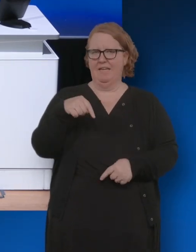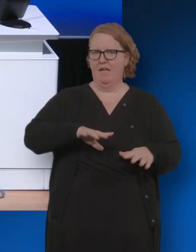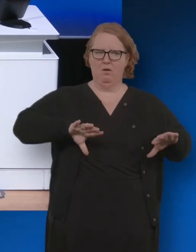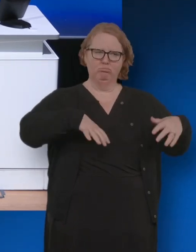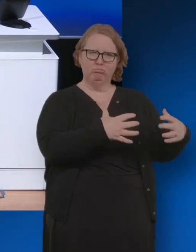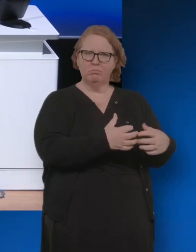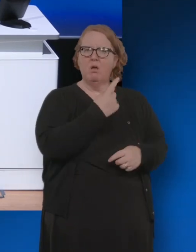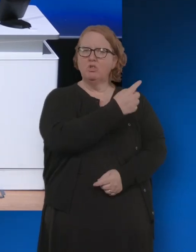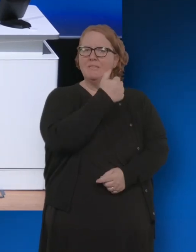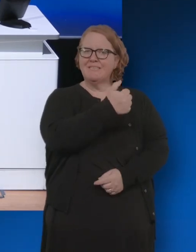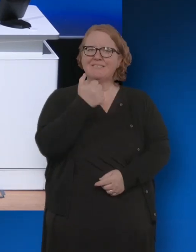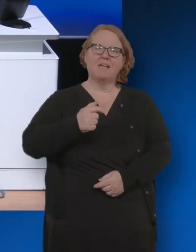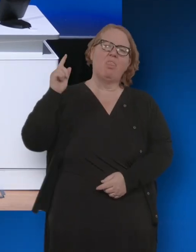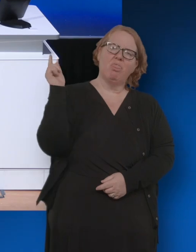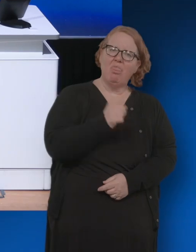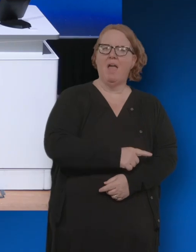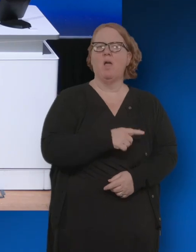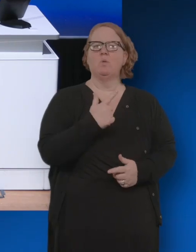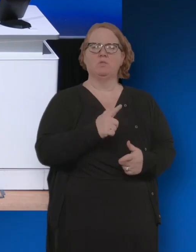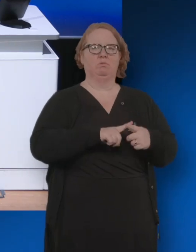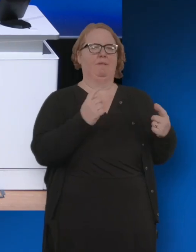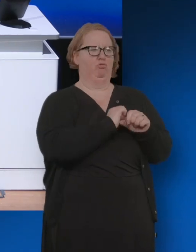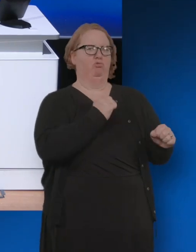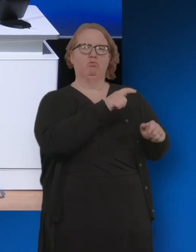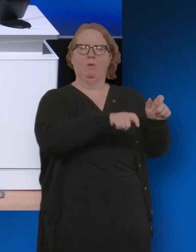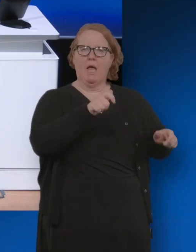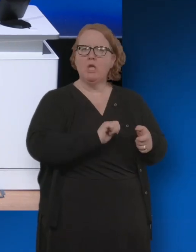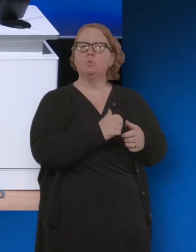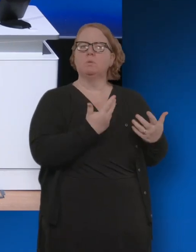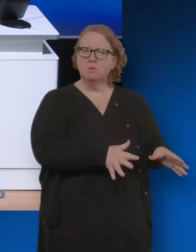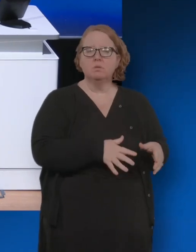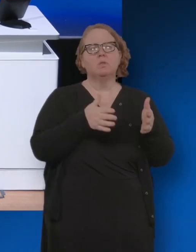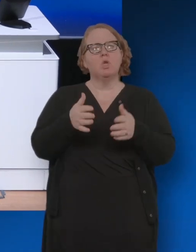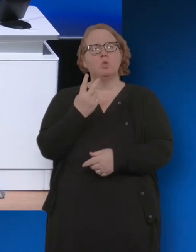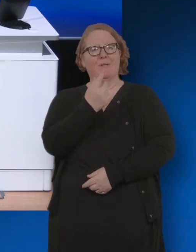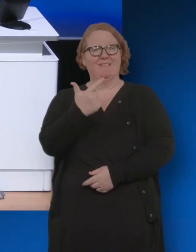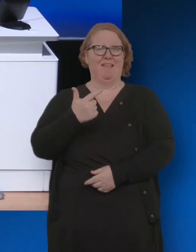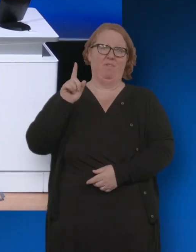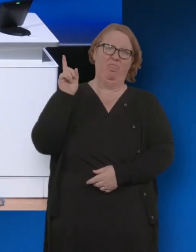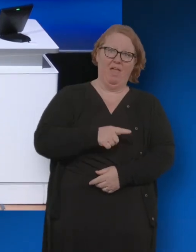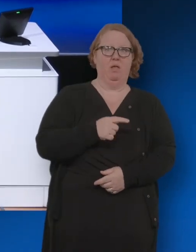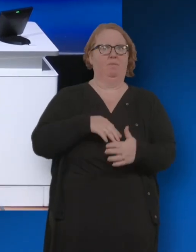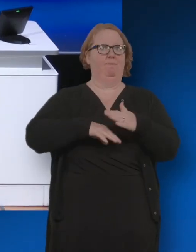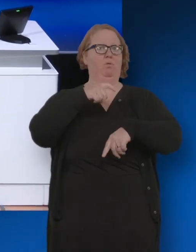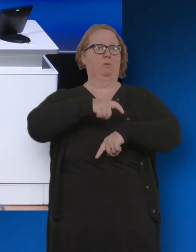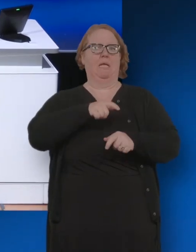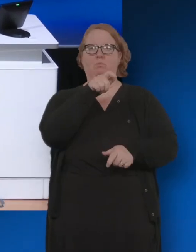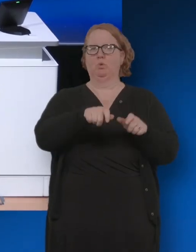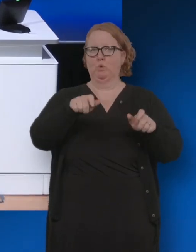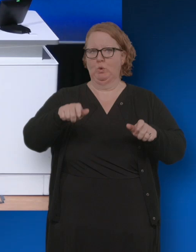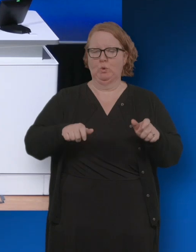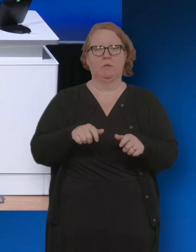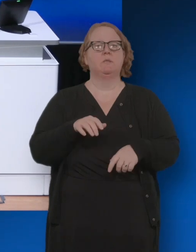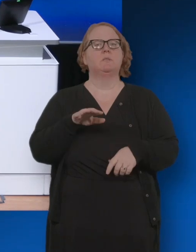community of some 166,000 alumni, 27,000 current full-time students